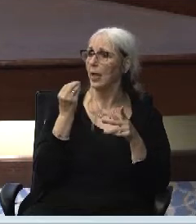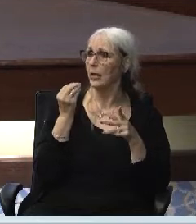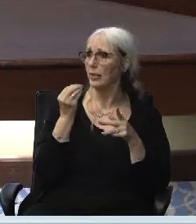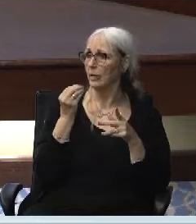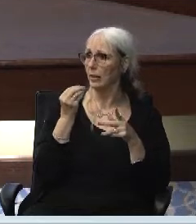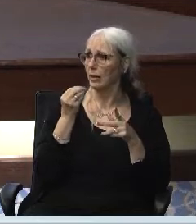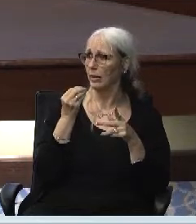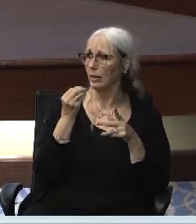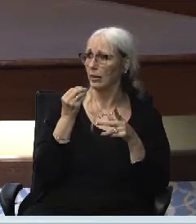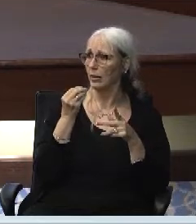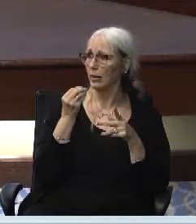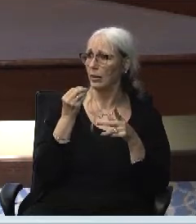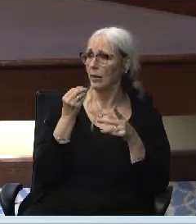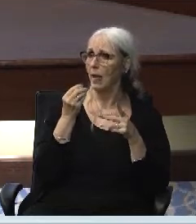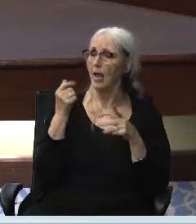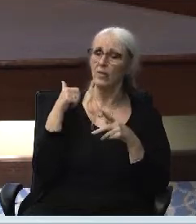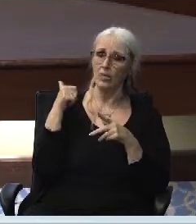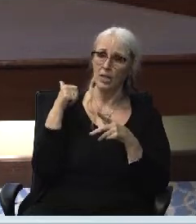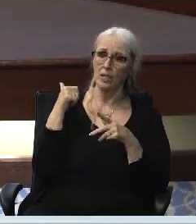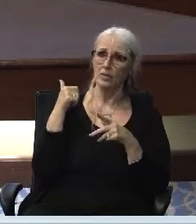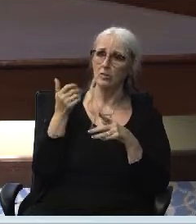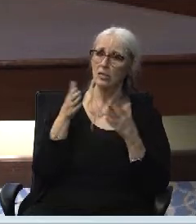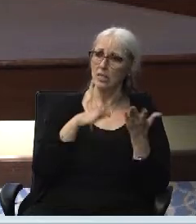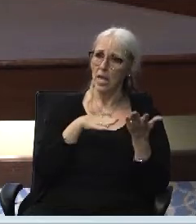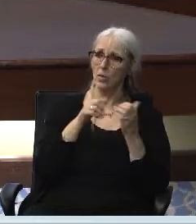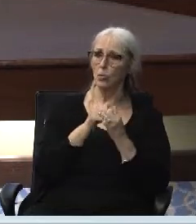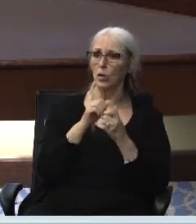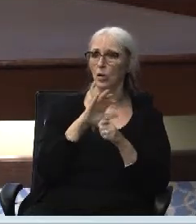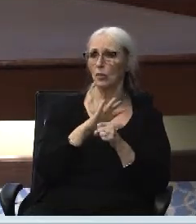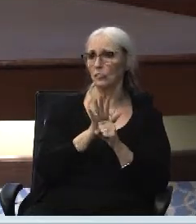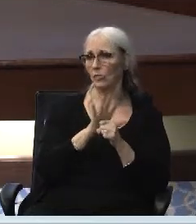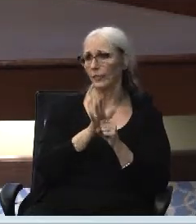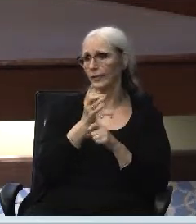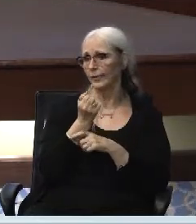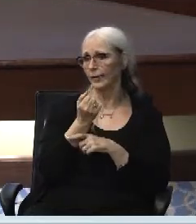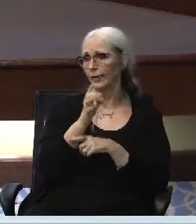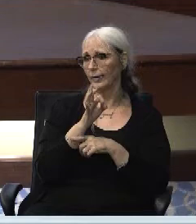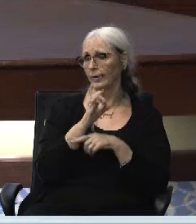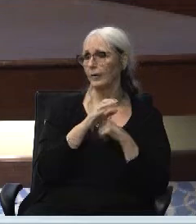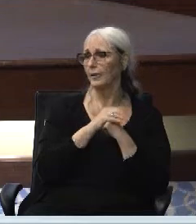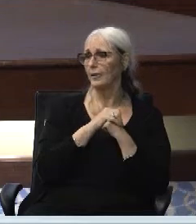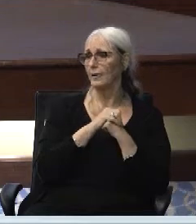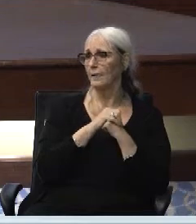now at this point by death from COVID-19.